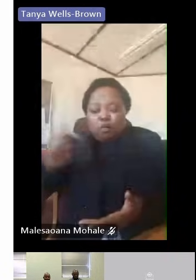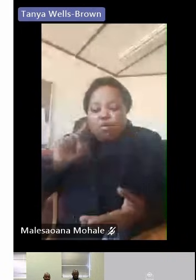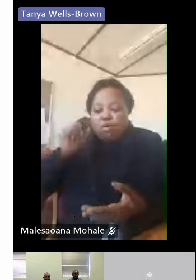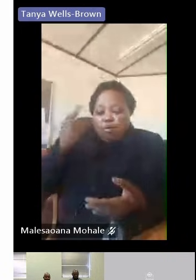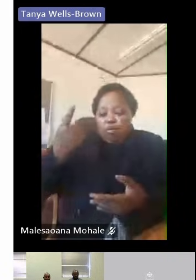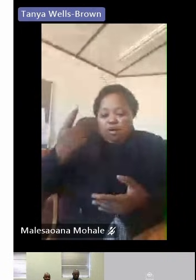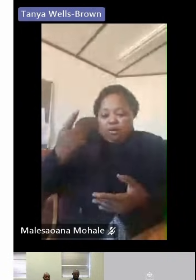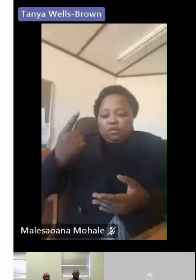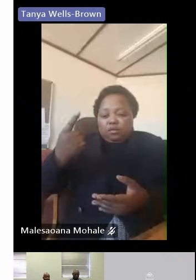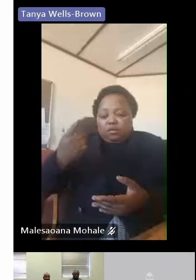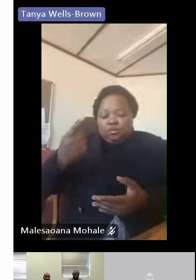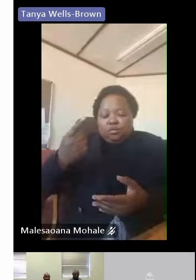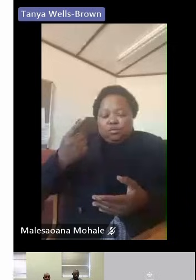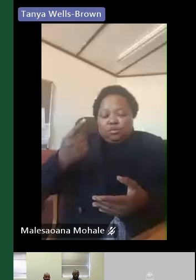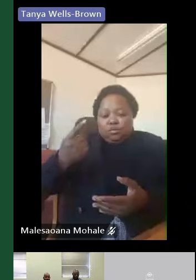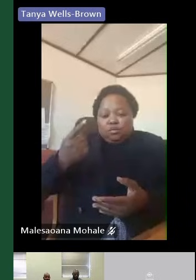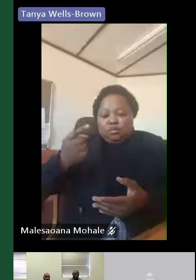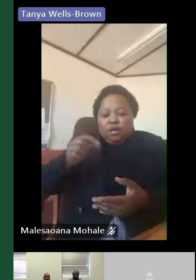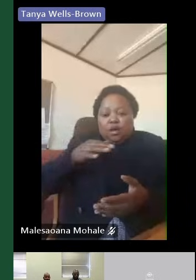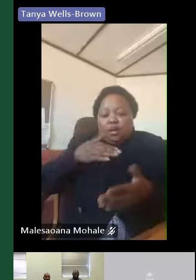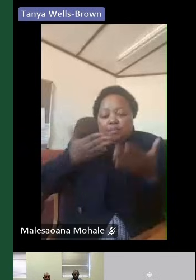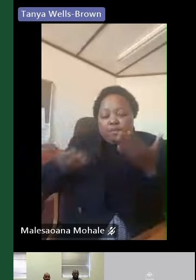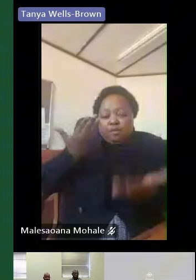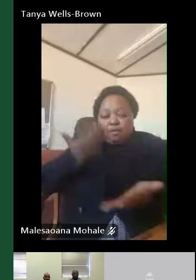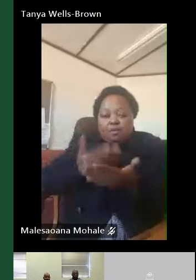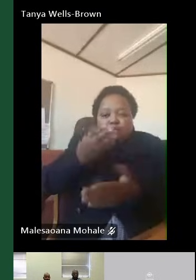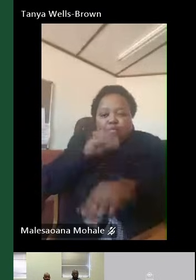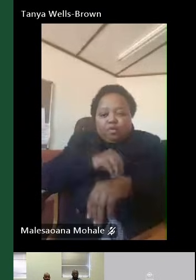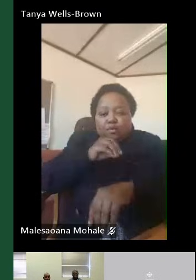that and the potential for that in Missouri.